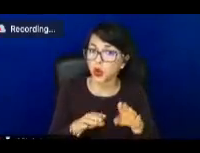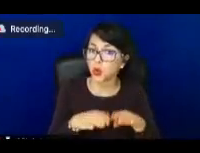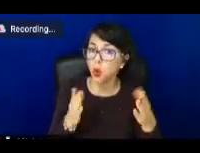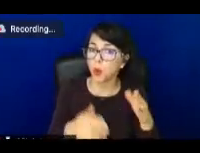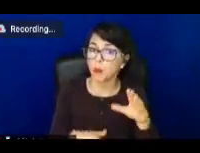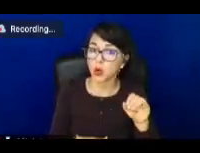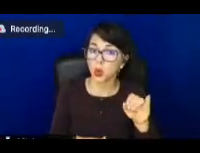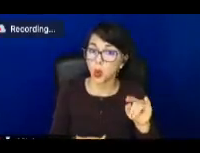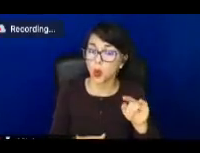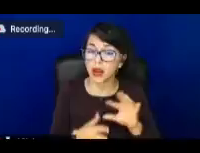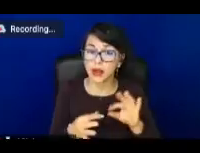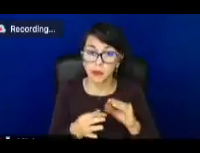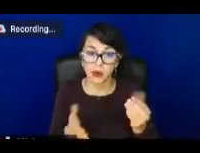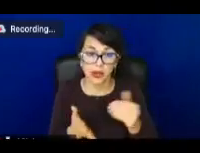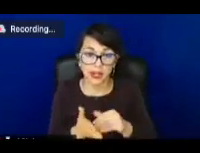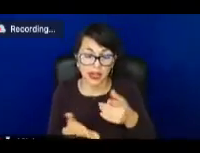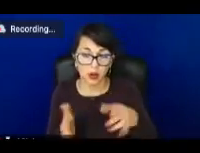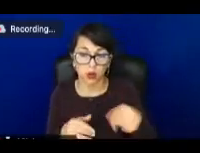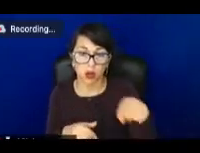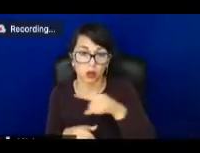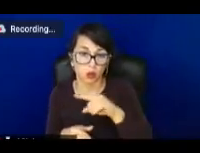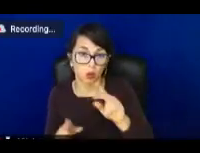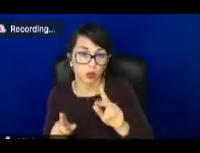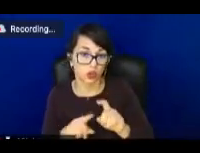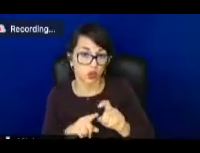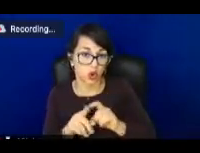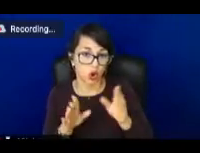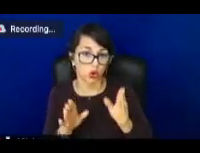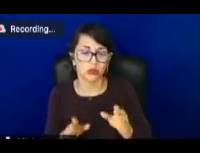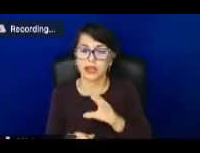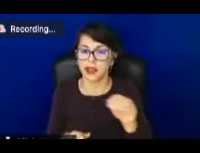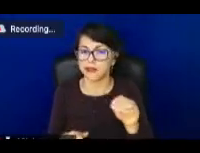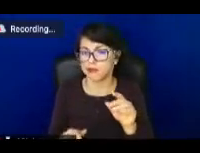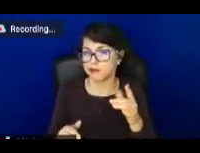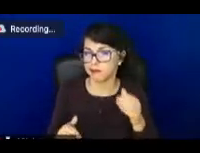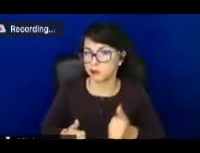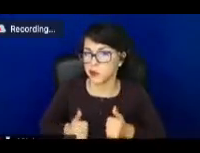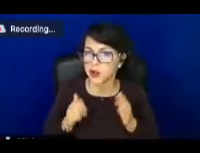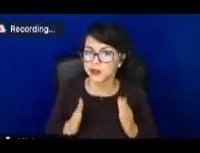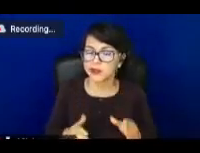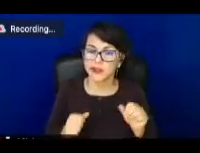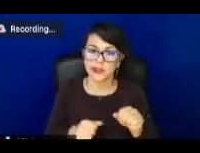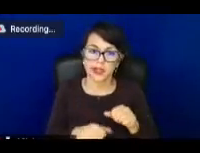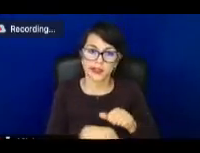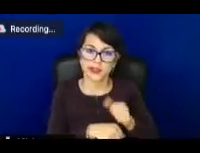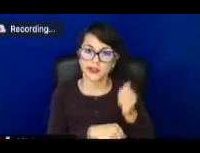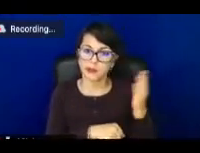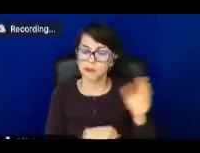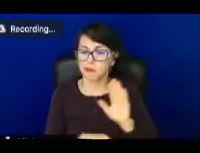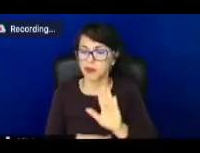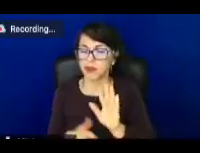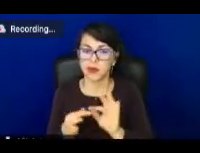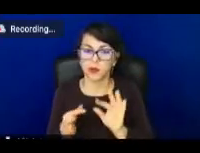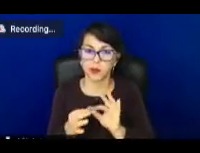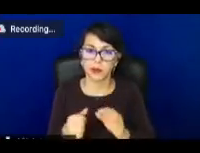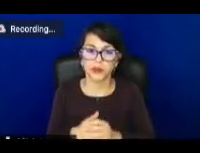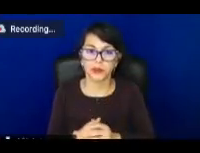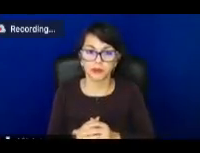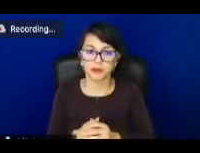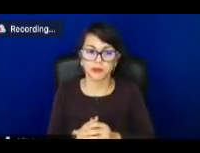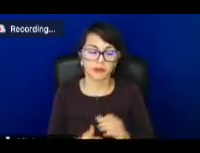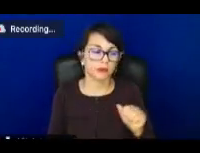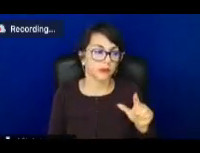So, based on on kind of some of our thinking that we were doing when we created the association